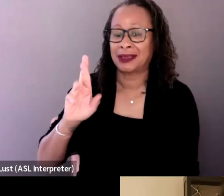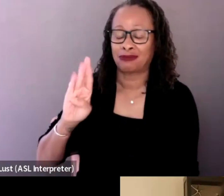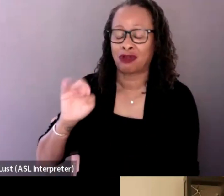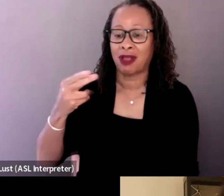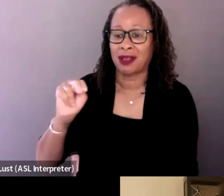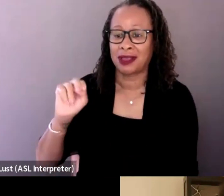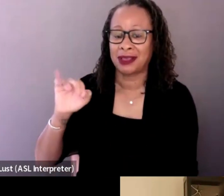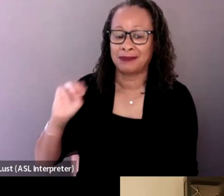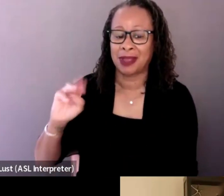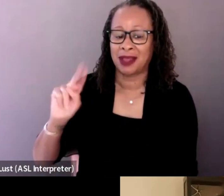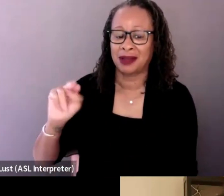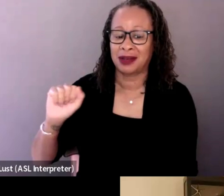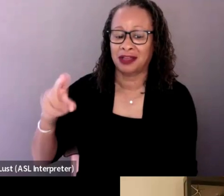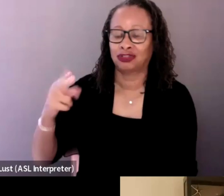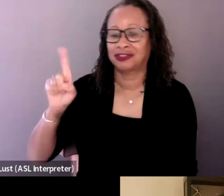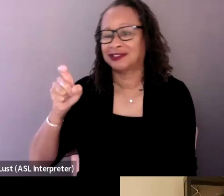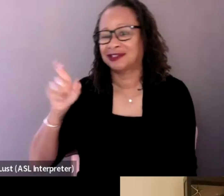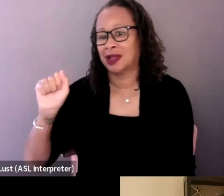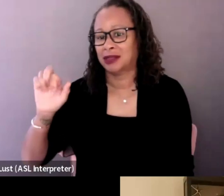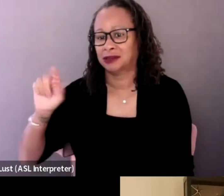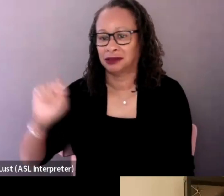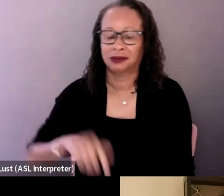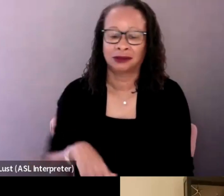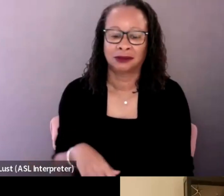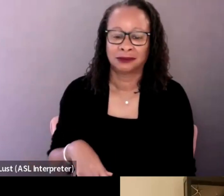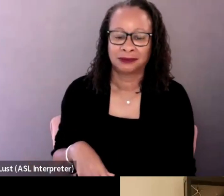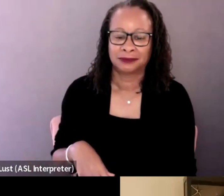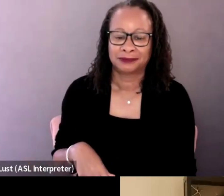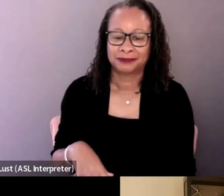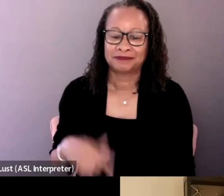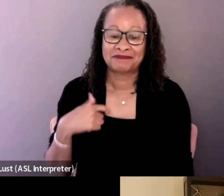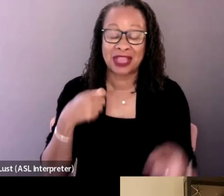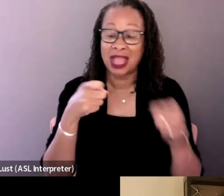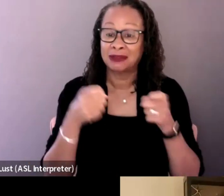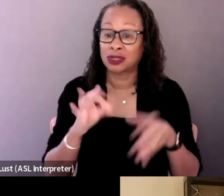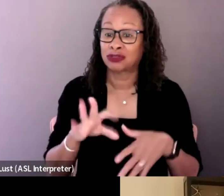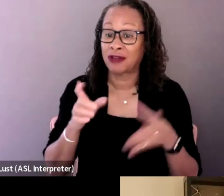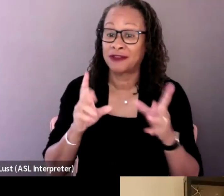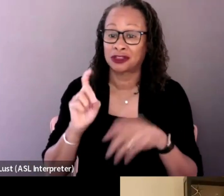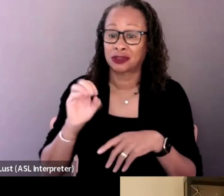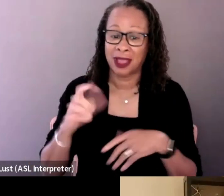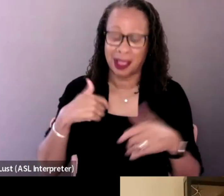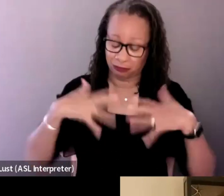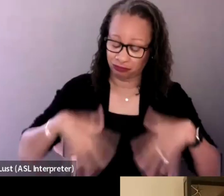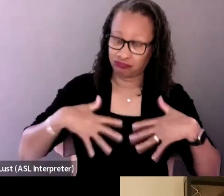Nash'at. Thank you, Tim. And I'm Ibrahim Nash'at, the director of the documentary. I'm